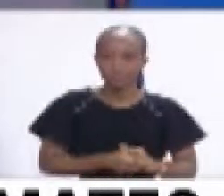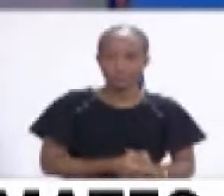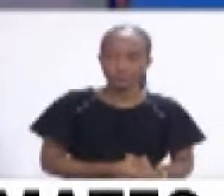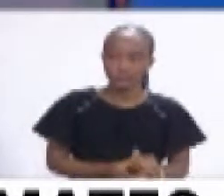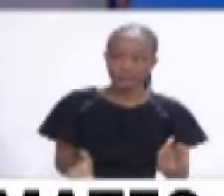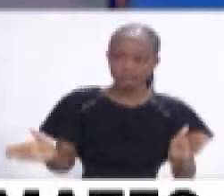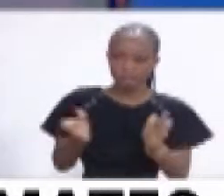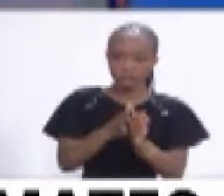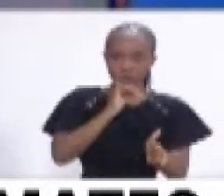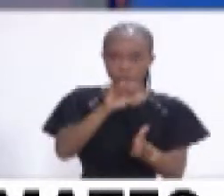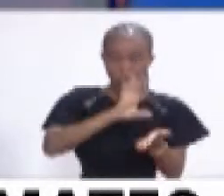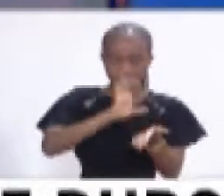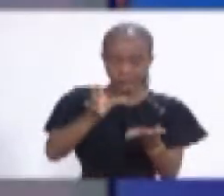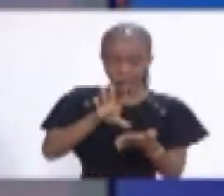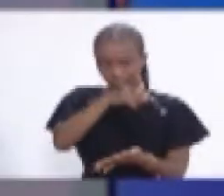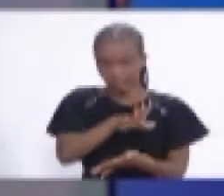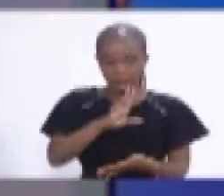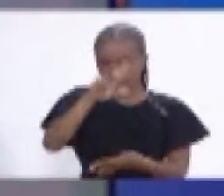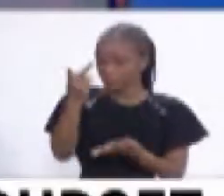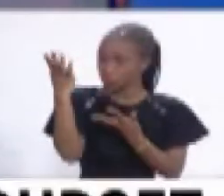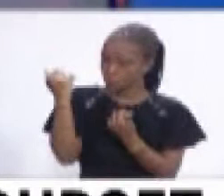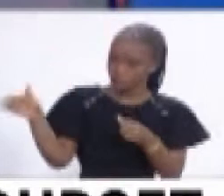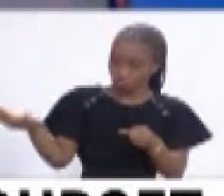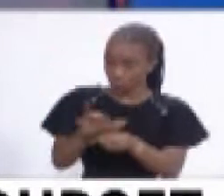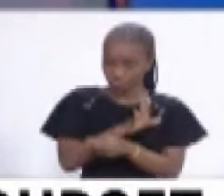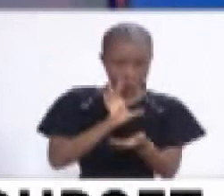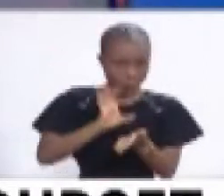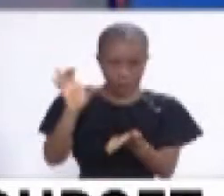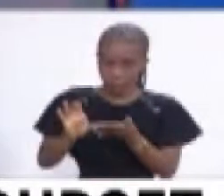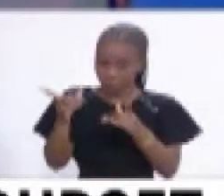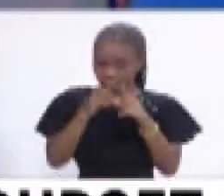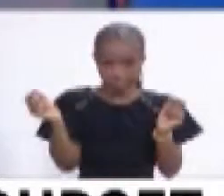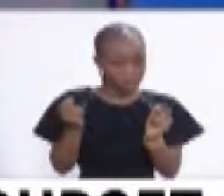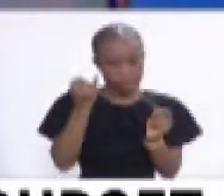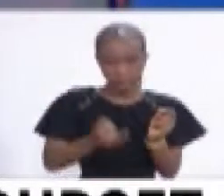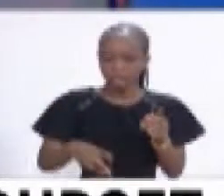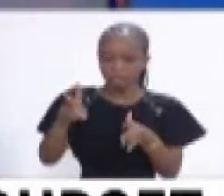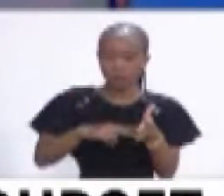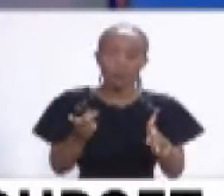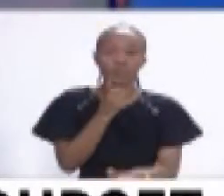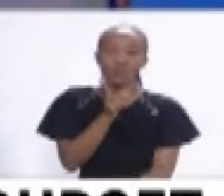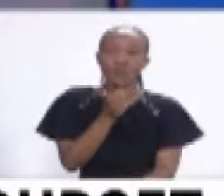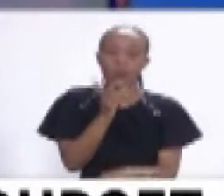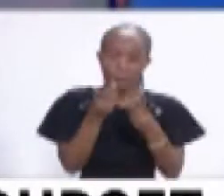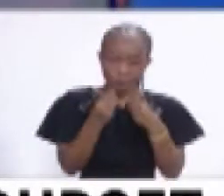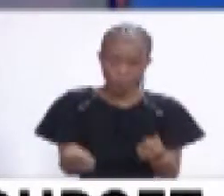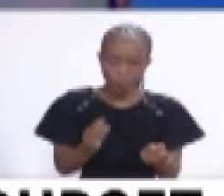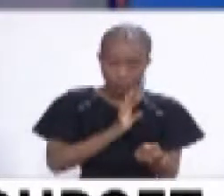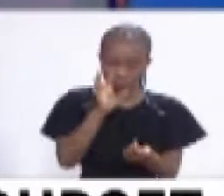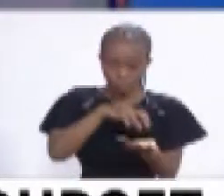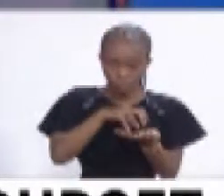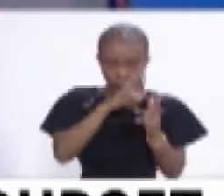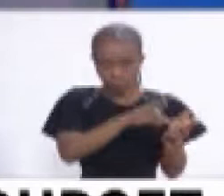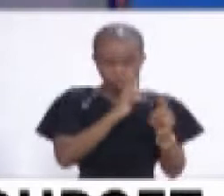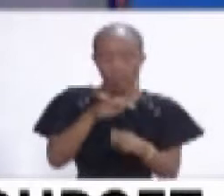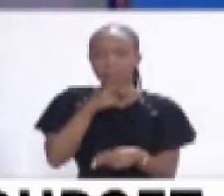with those budget estimates, Kenyans are optimistic that the budgetary statement to be read tomorrow will address the welfare of the common